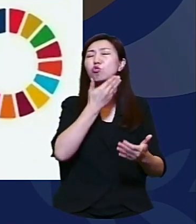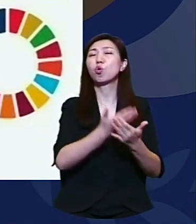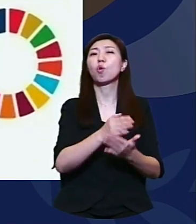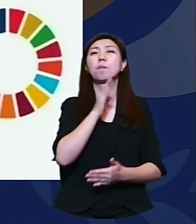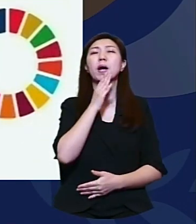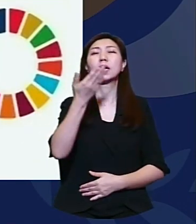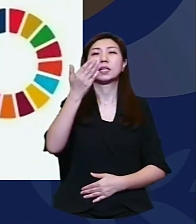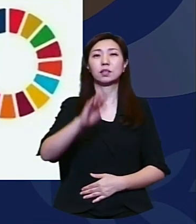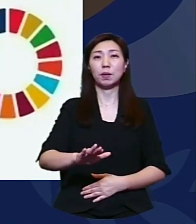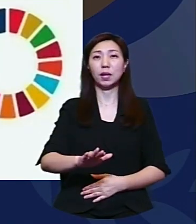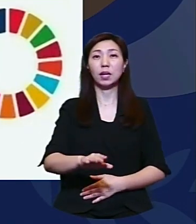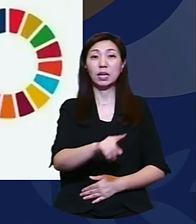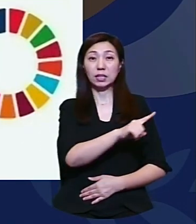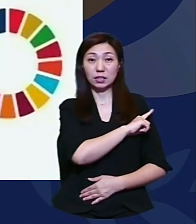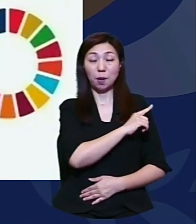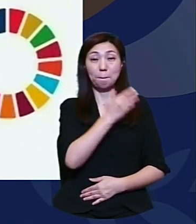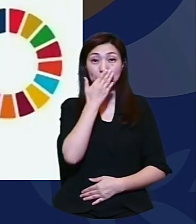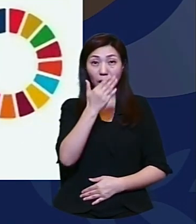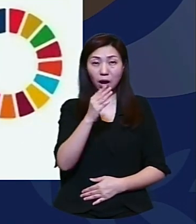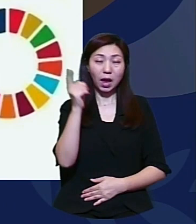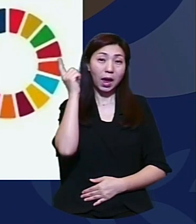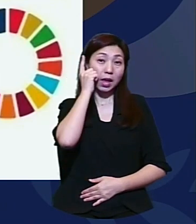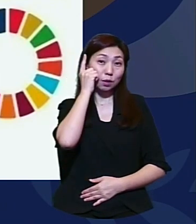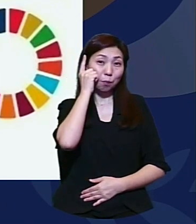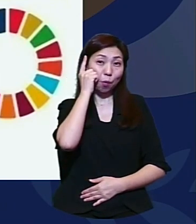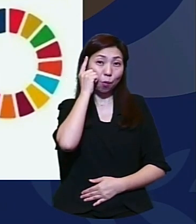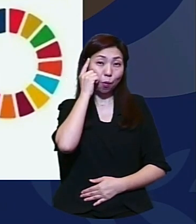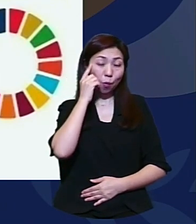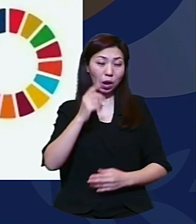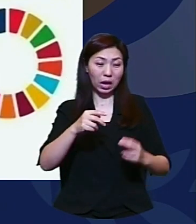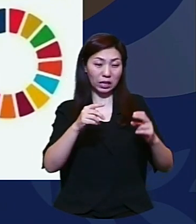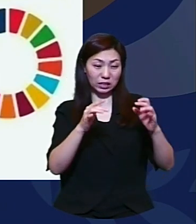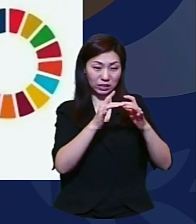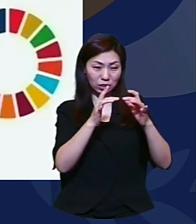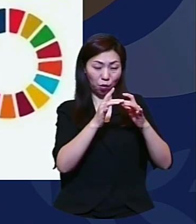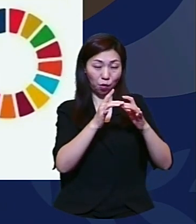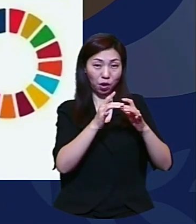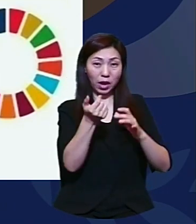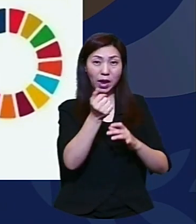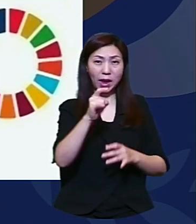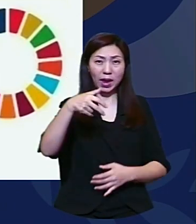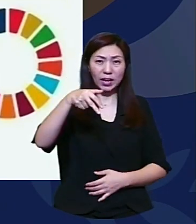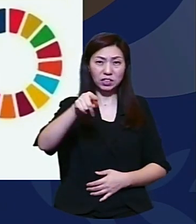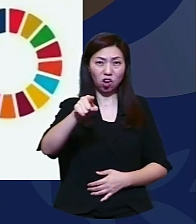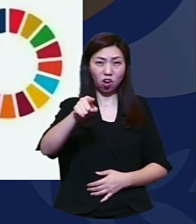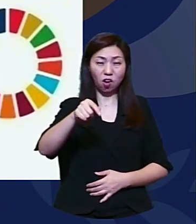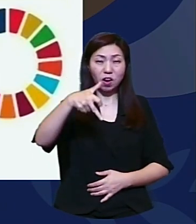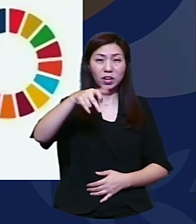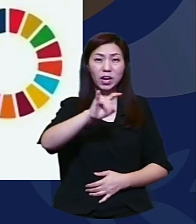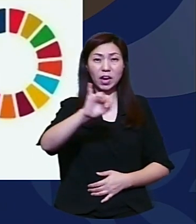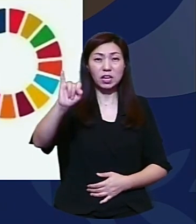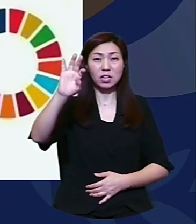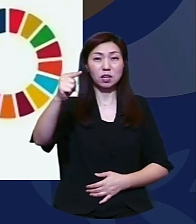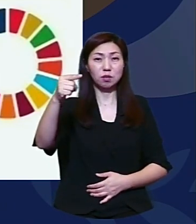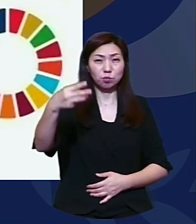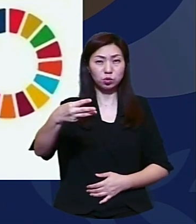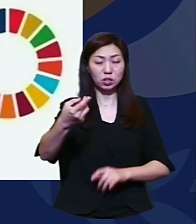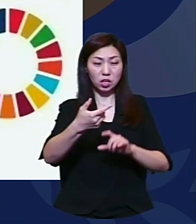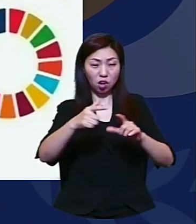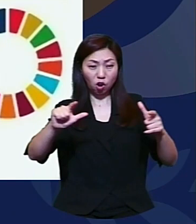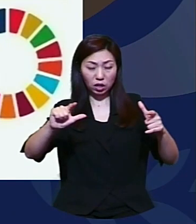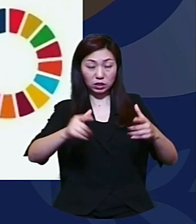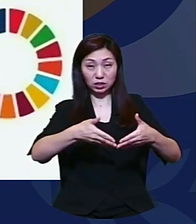cell phone masts, microwave links, submarine cables, satellite dishes, and to optimize